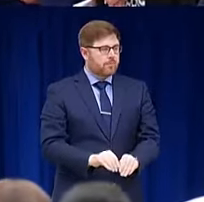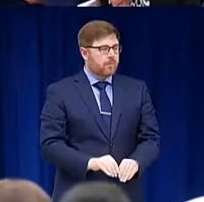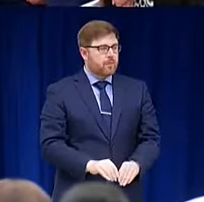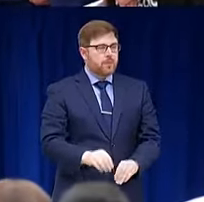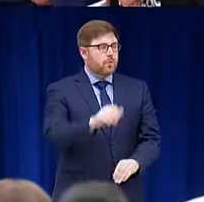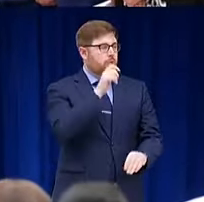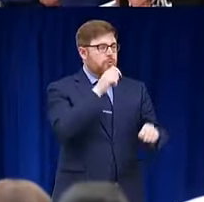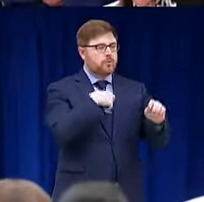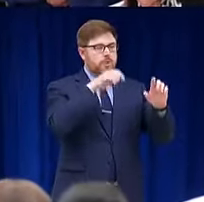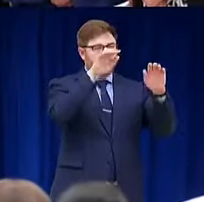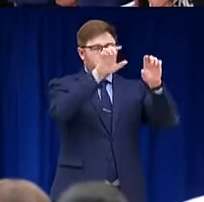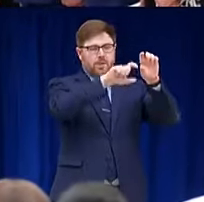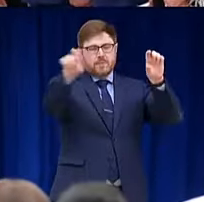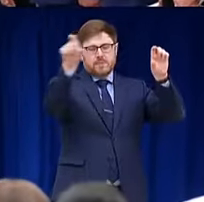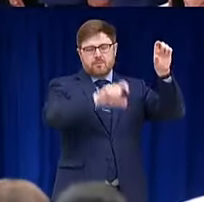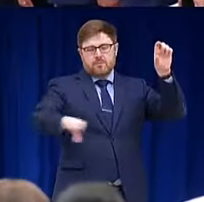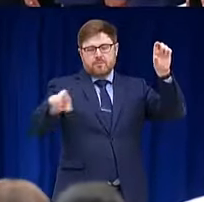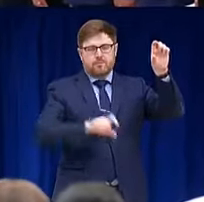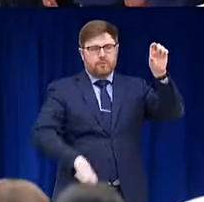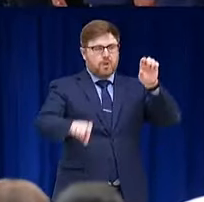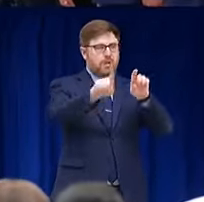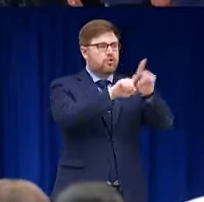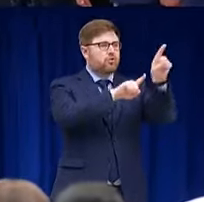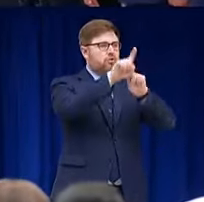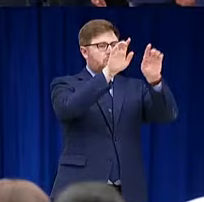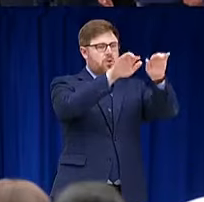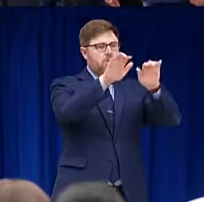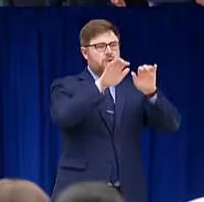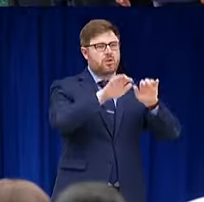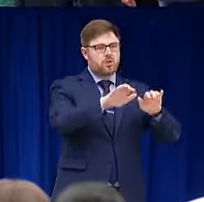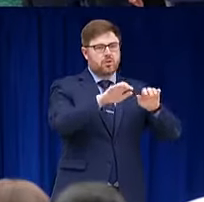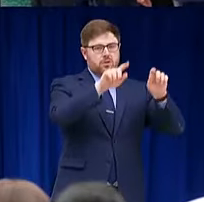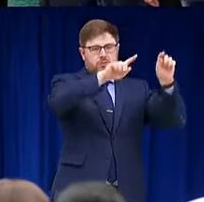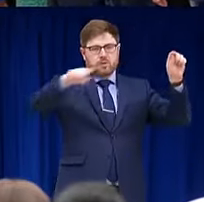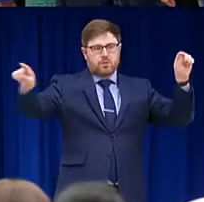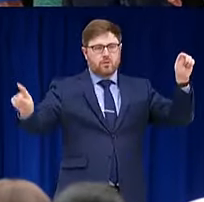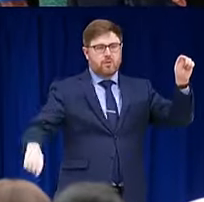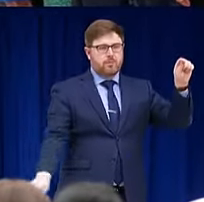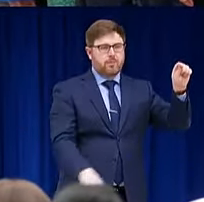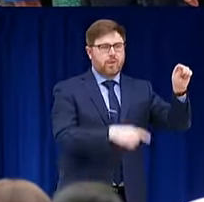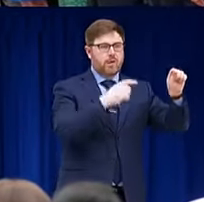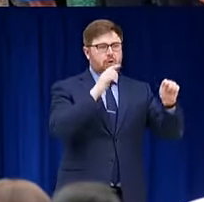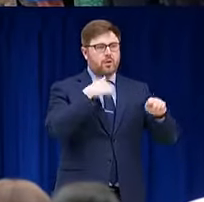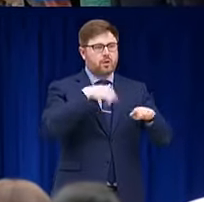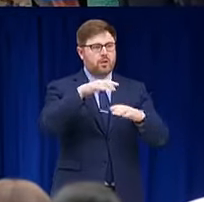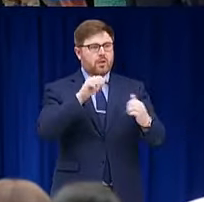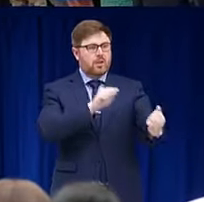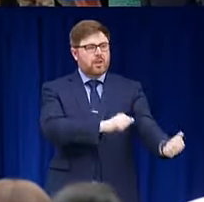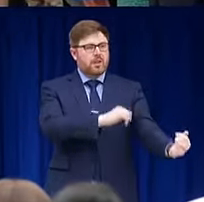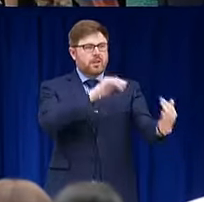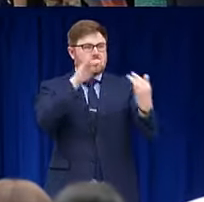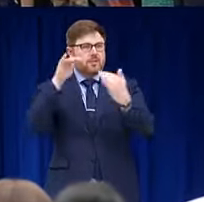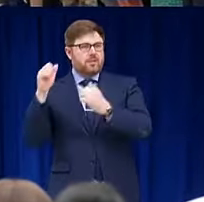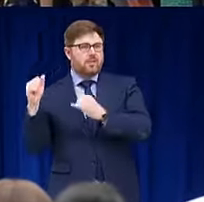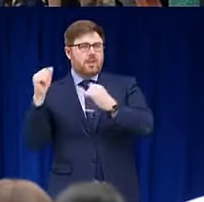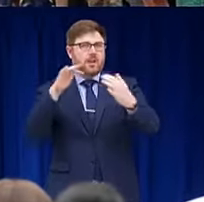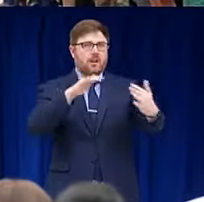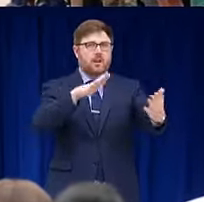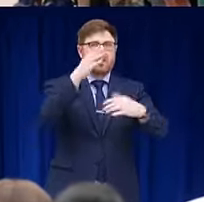gleaming, whose broad stripes and bright stars through the